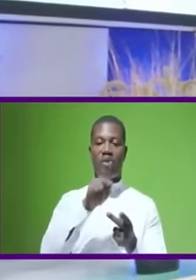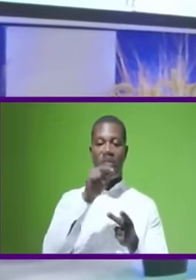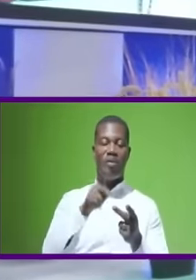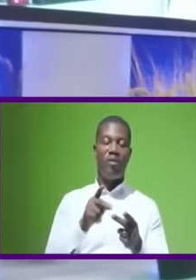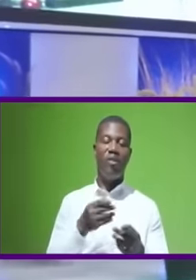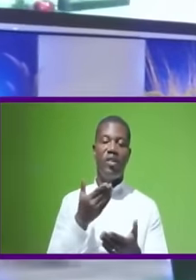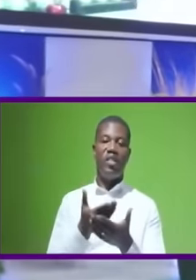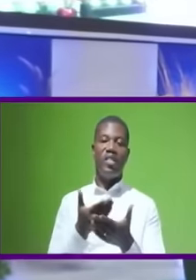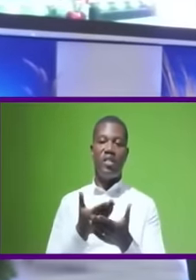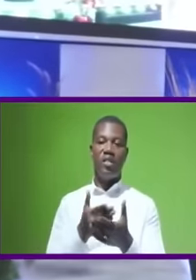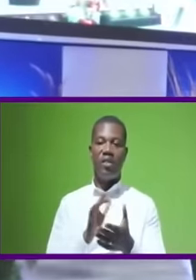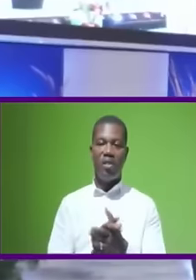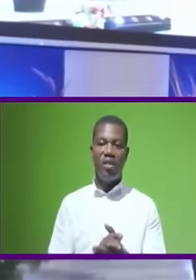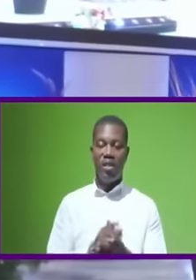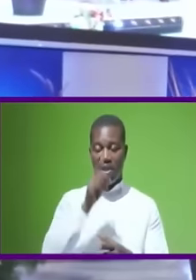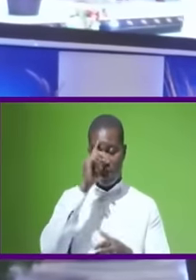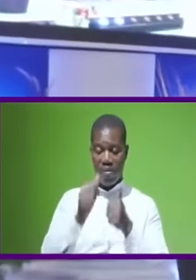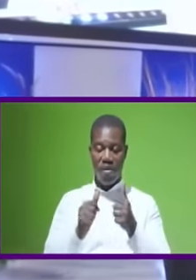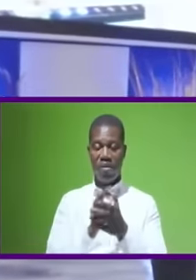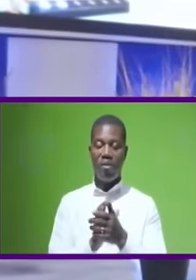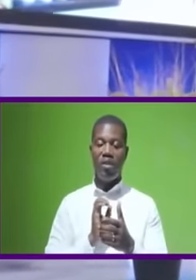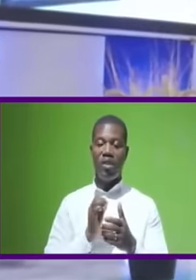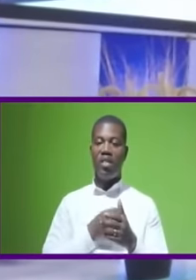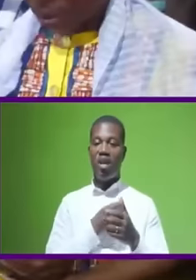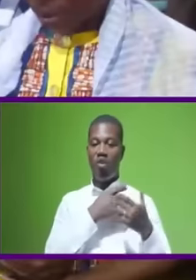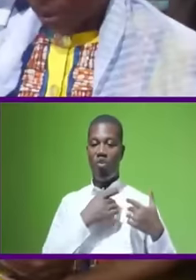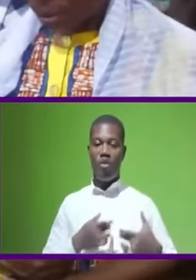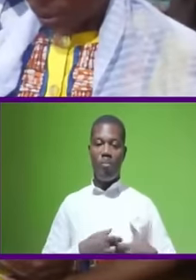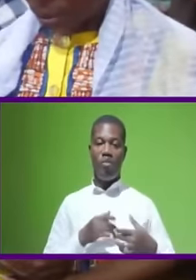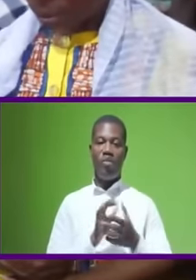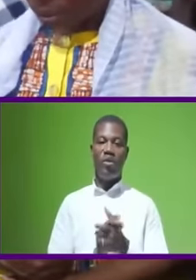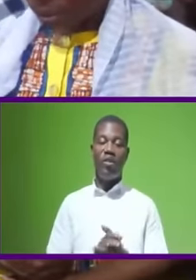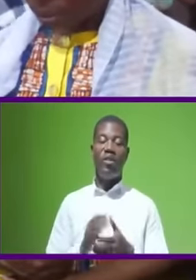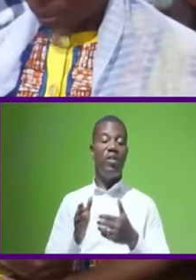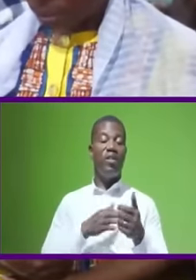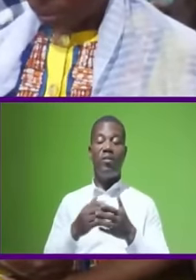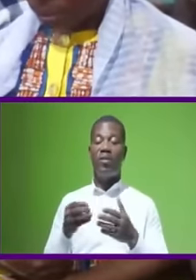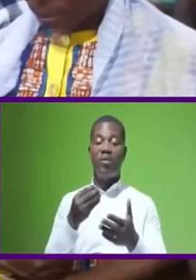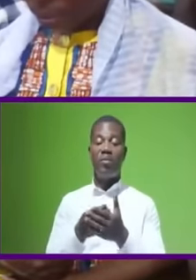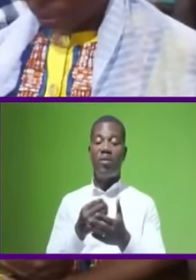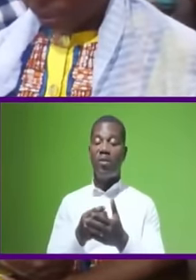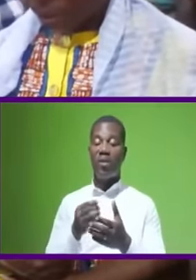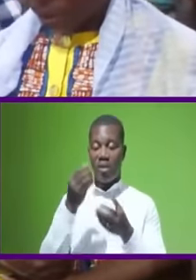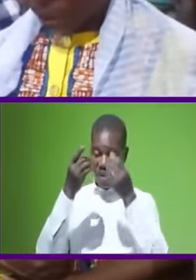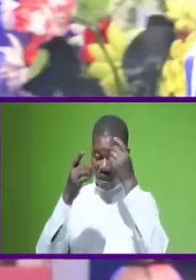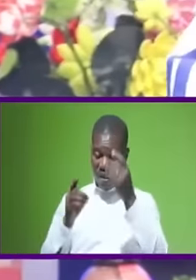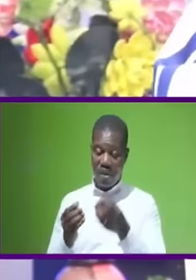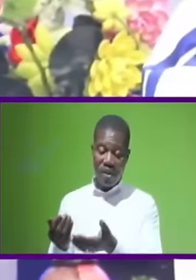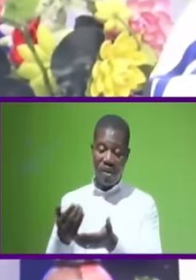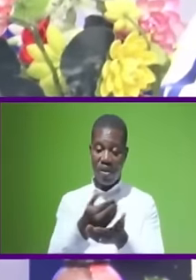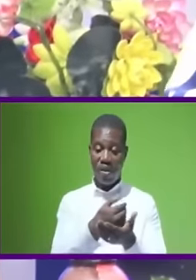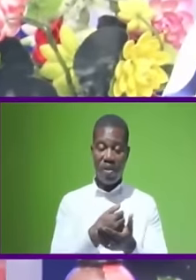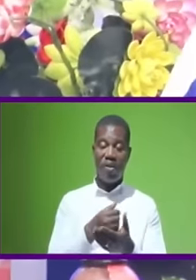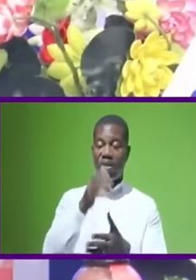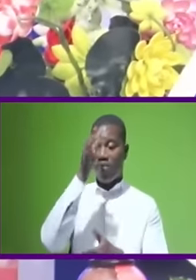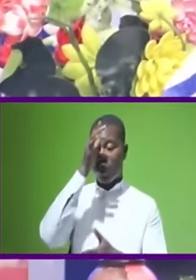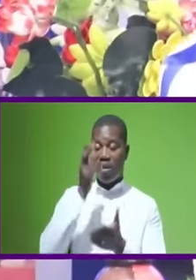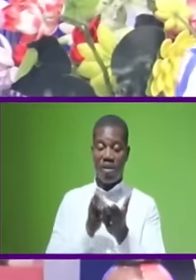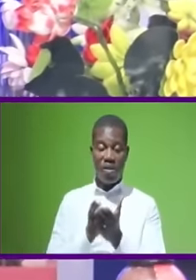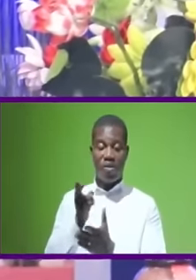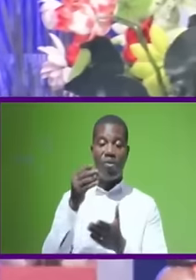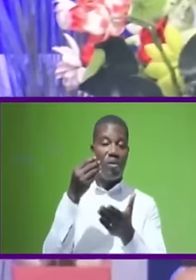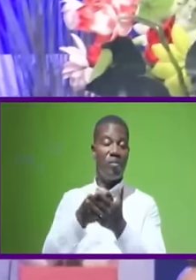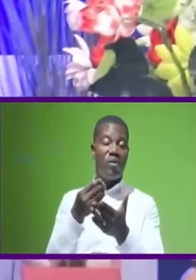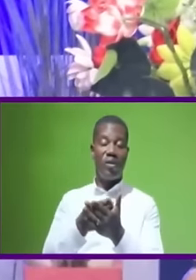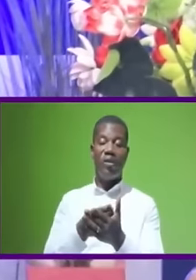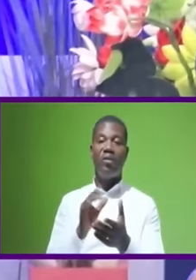sir. And don't tell Yakumam Sikabian can they had a two collection, Papa Namsetica